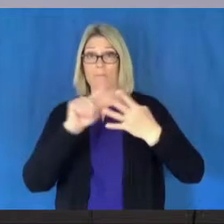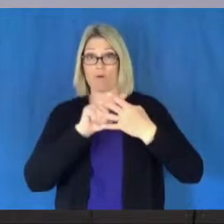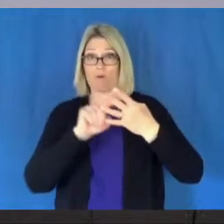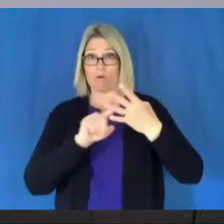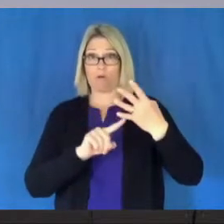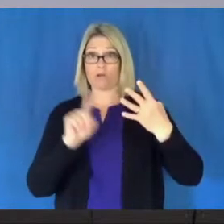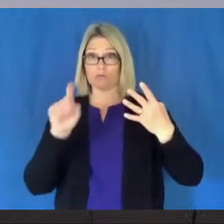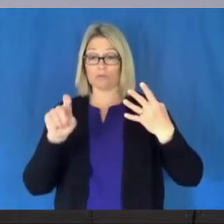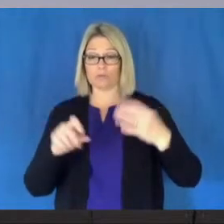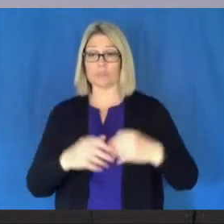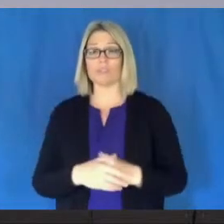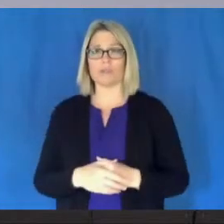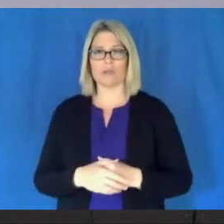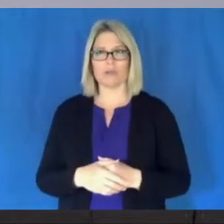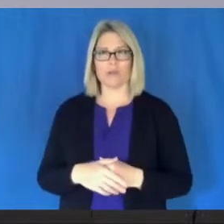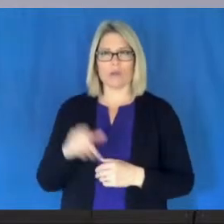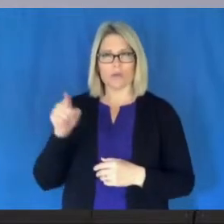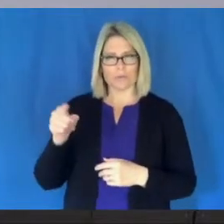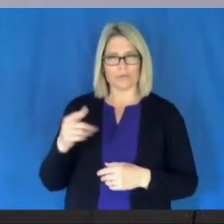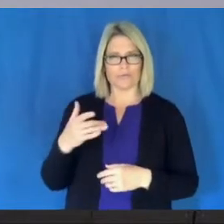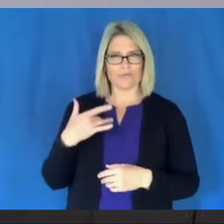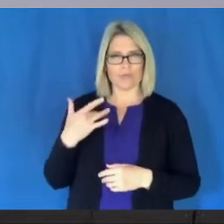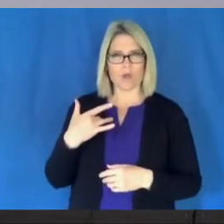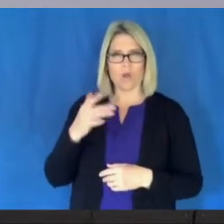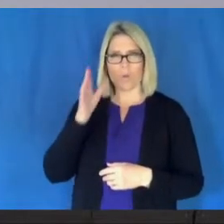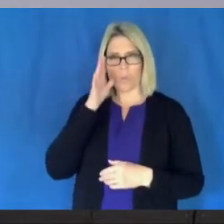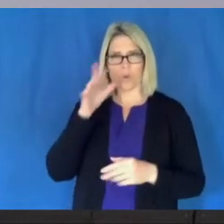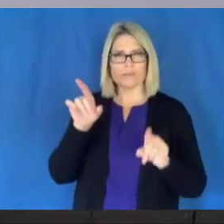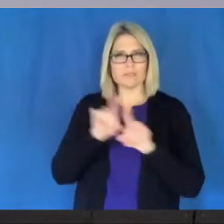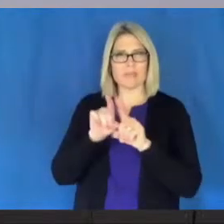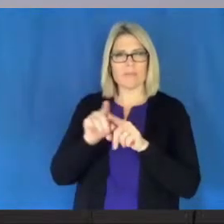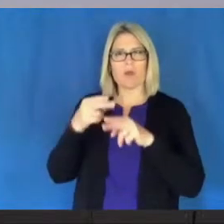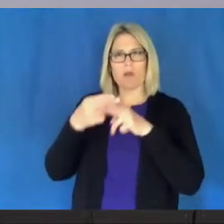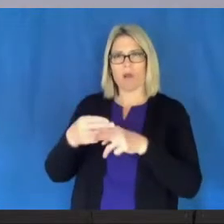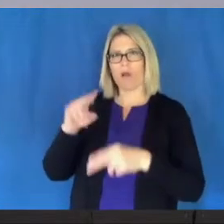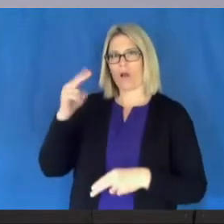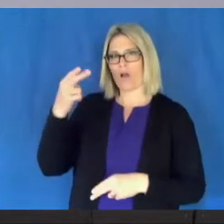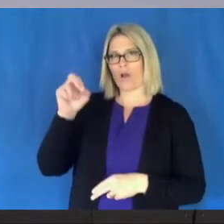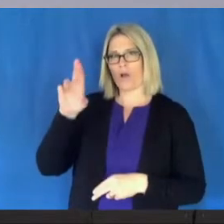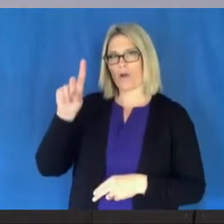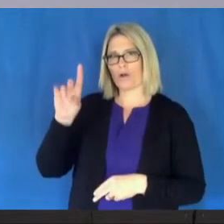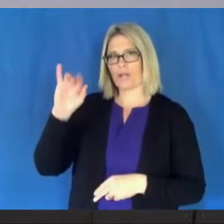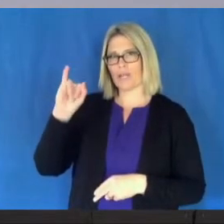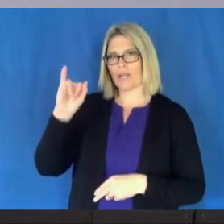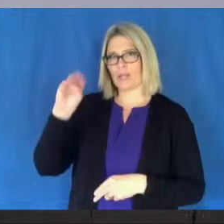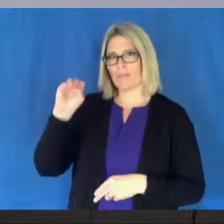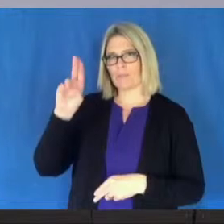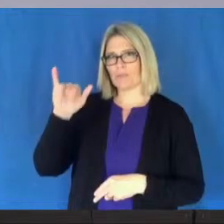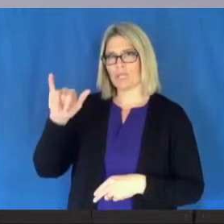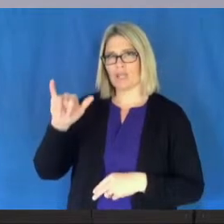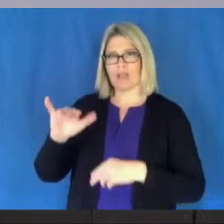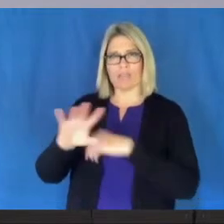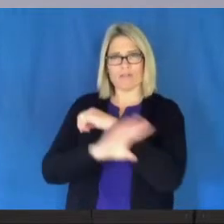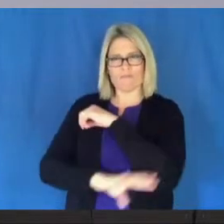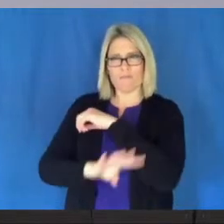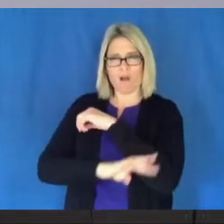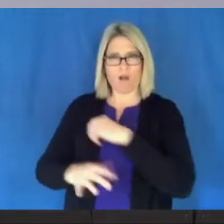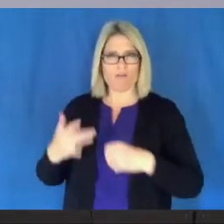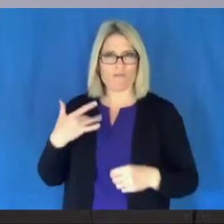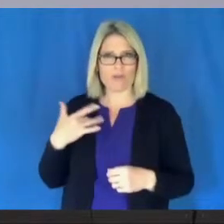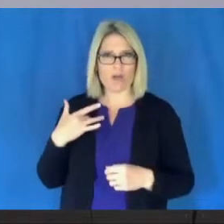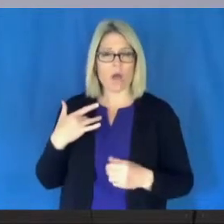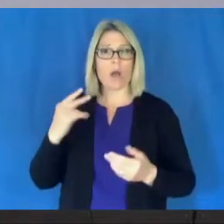do you think we'll reach something resembling herd immunity by the fall? Could we be looking at lifting